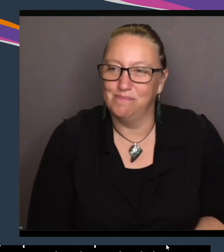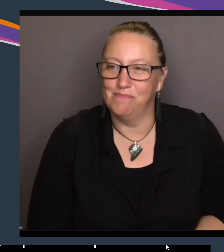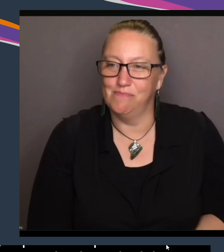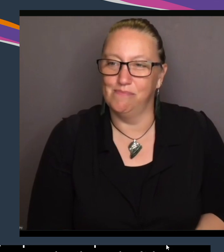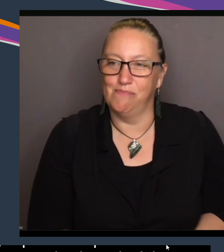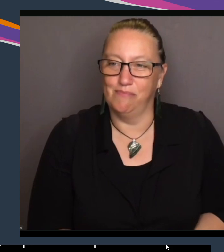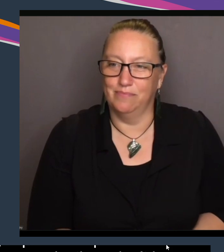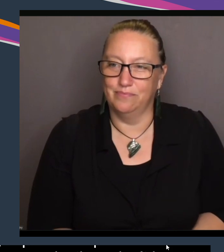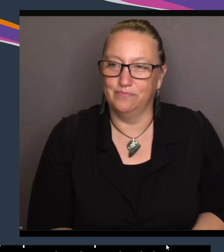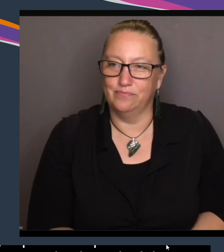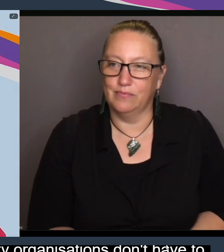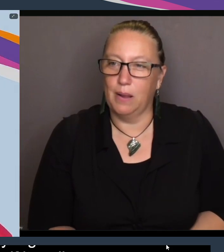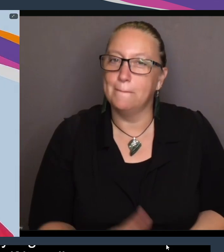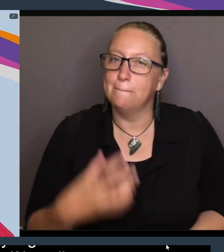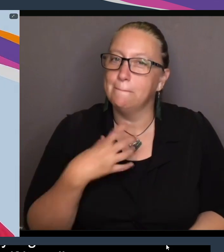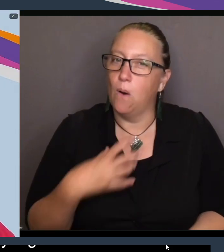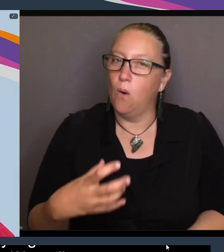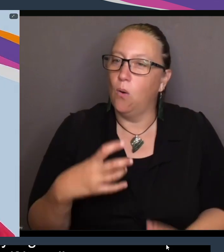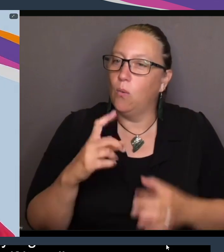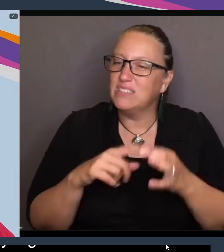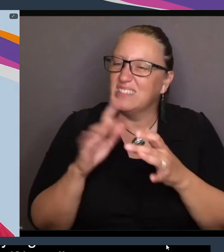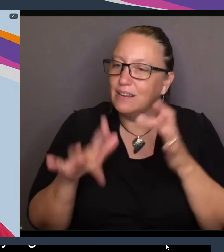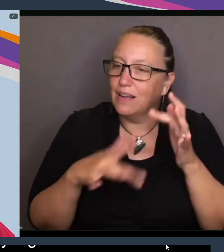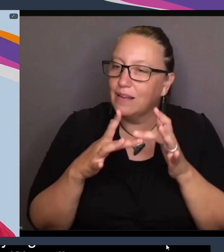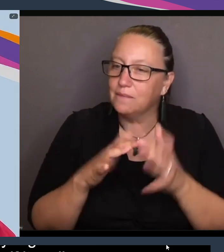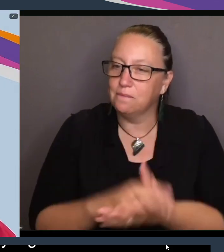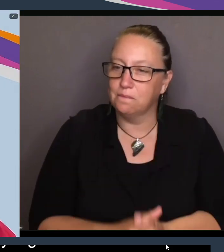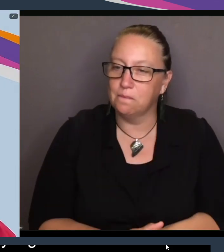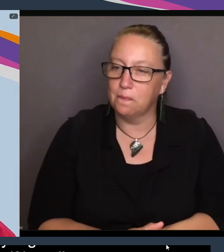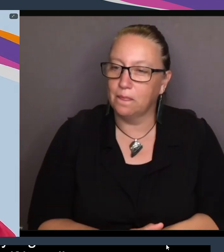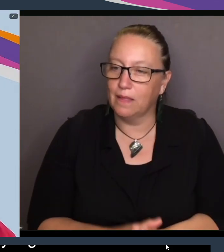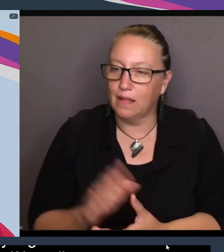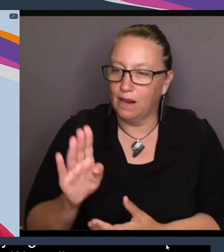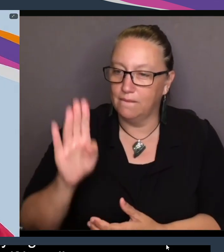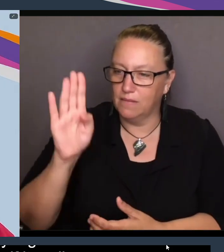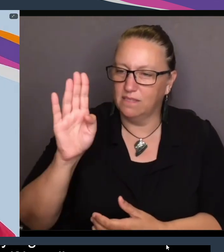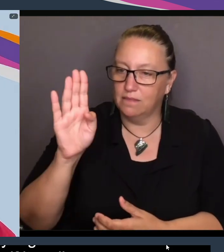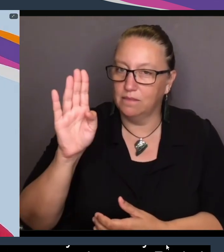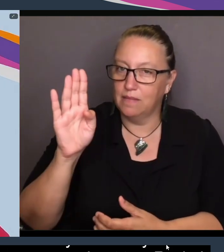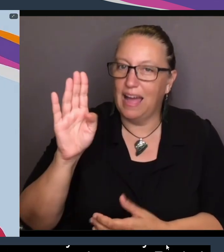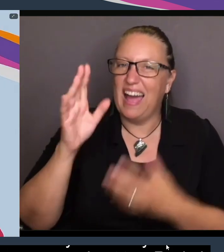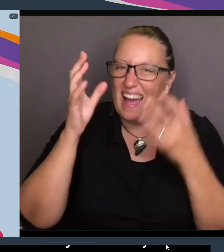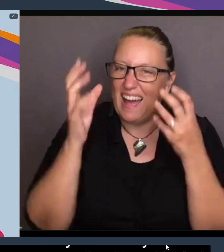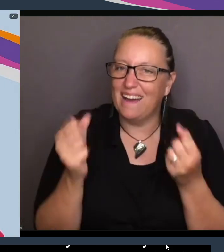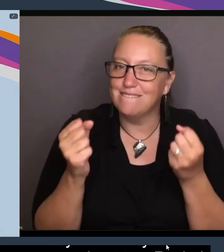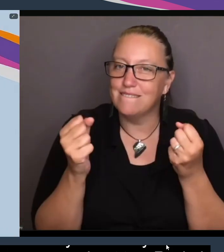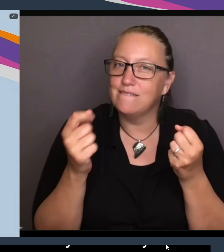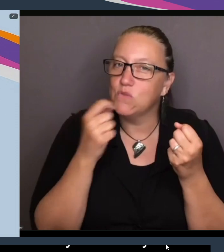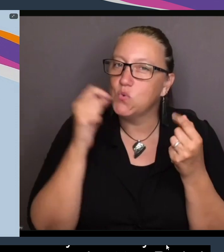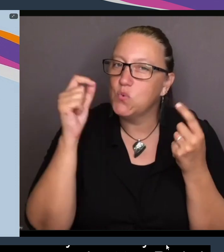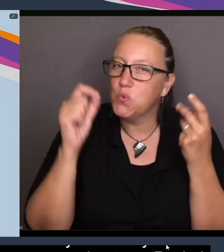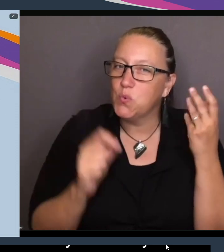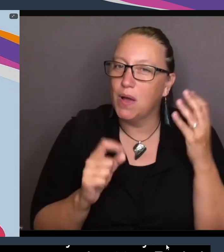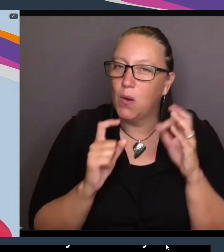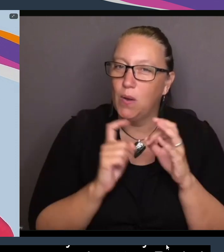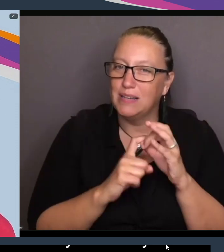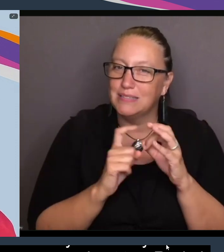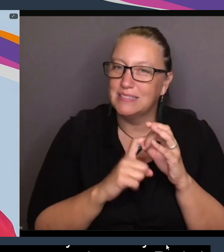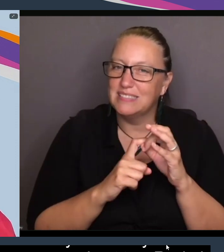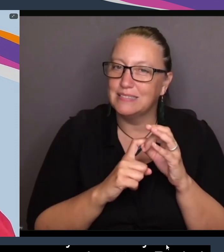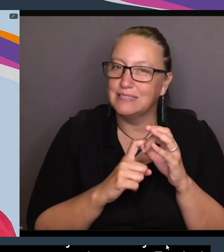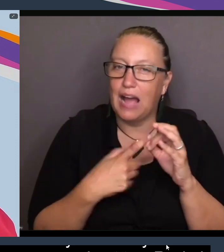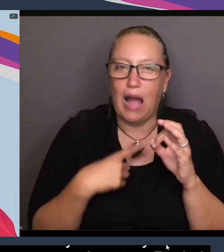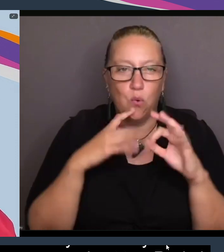Sue, any more online questions before we wrap up? Sue speaking. Sorry, yes, there are. There's a few questions which I